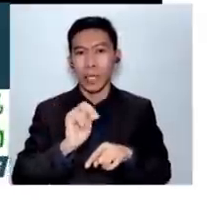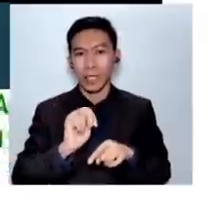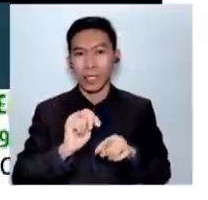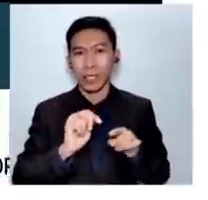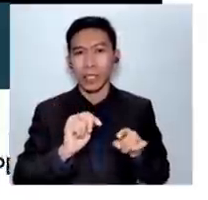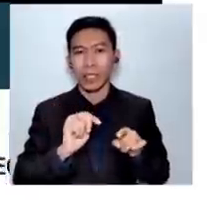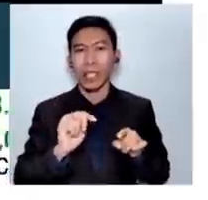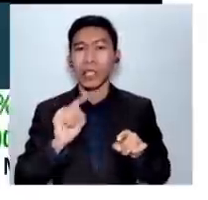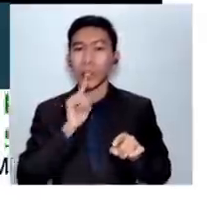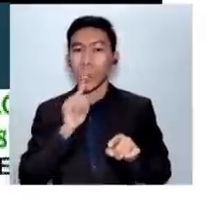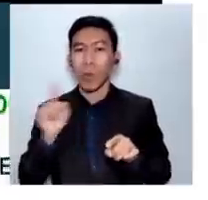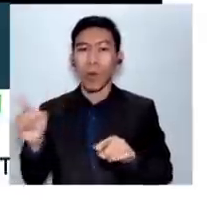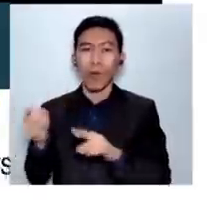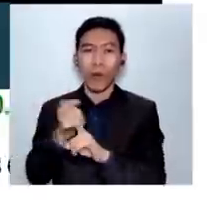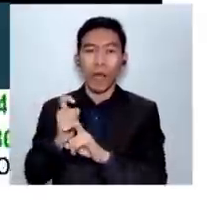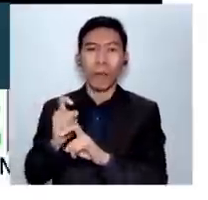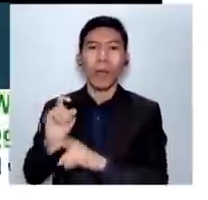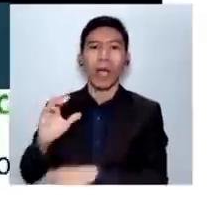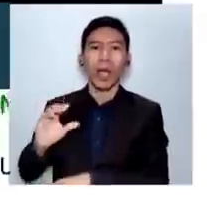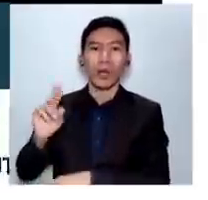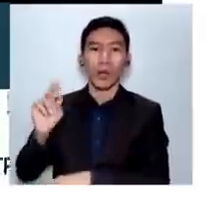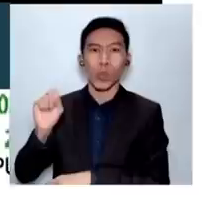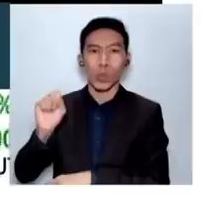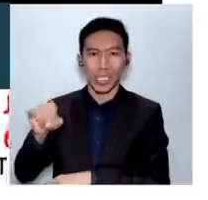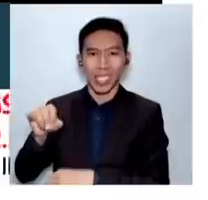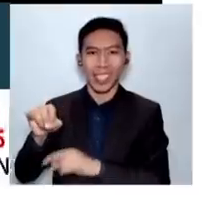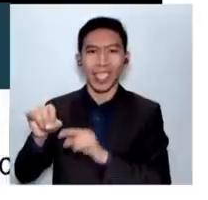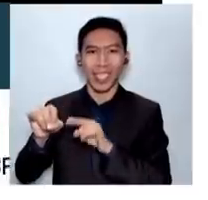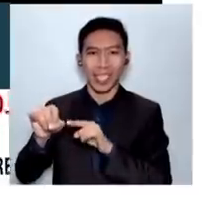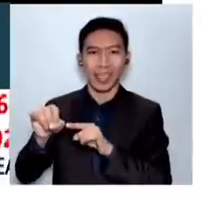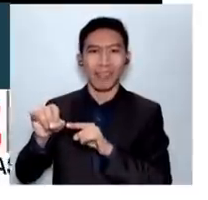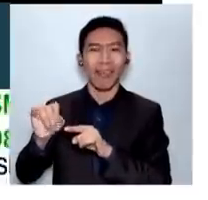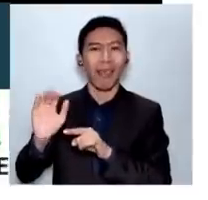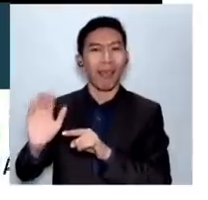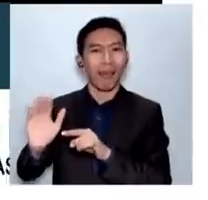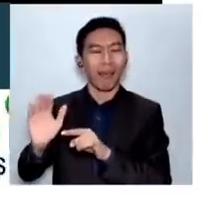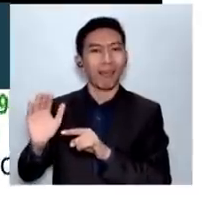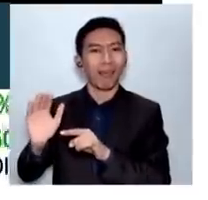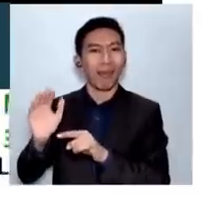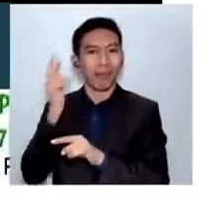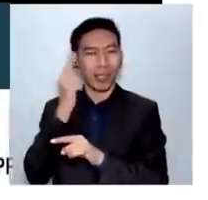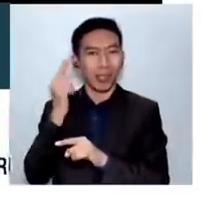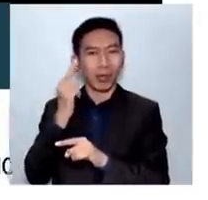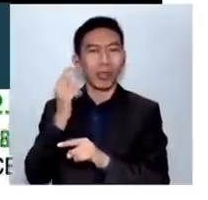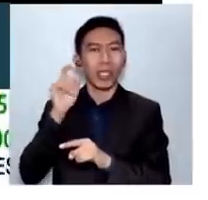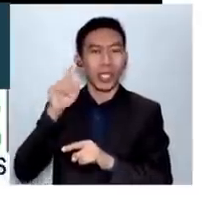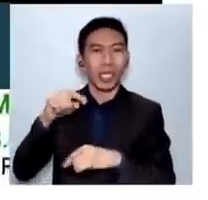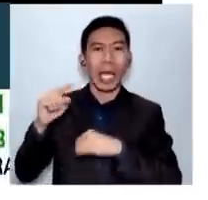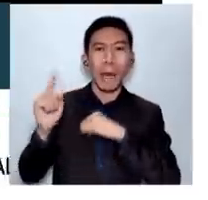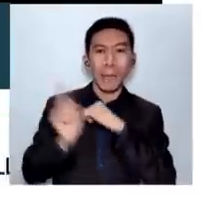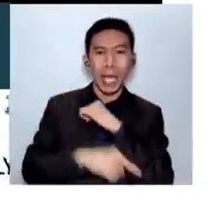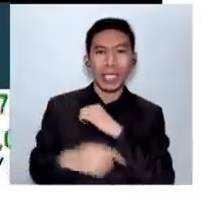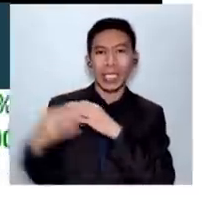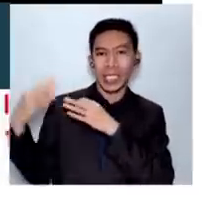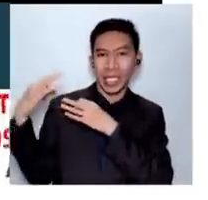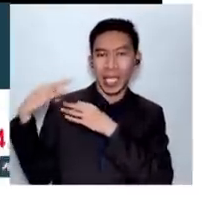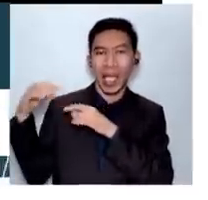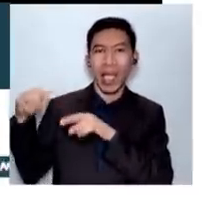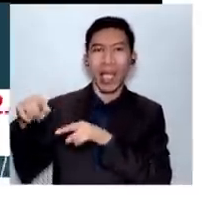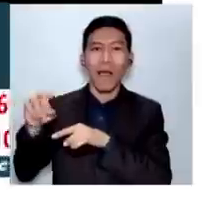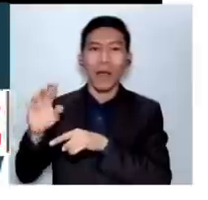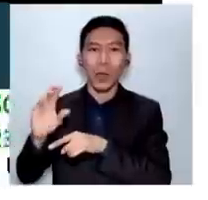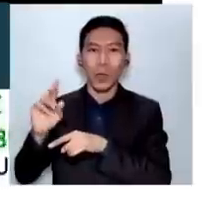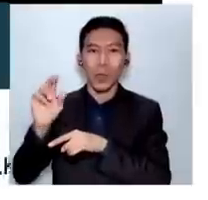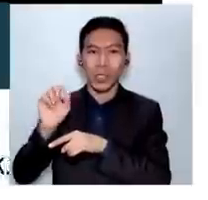Cusi. So we have to hold Secretary Cusi responsible for everything which has happened to